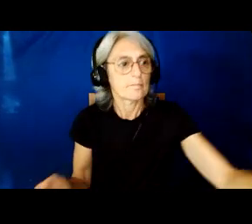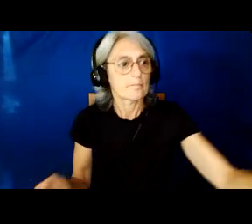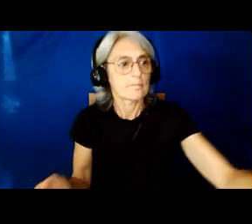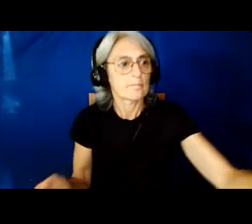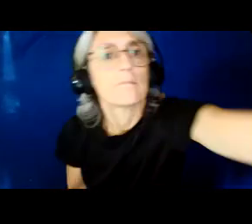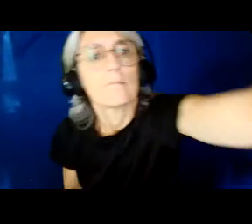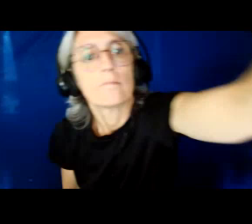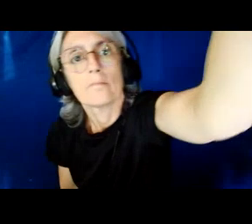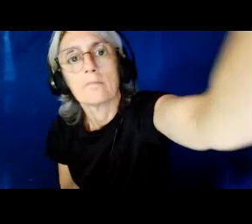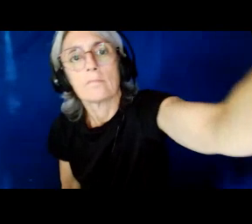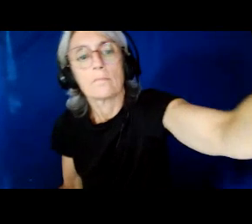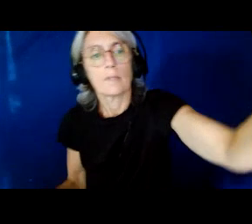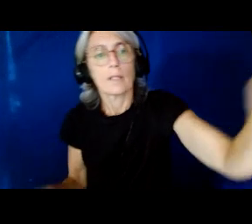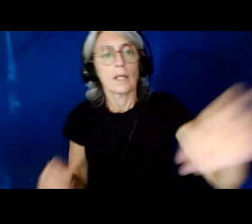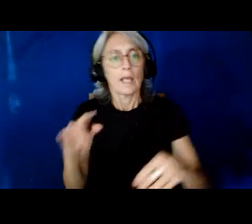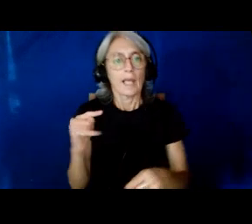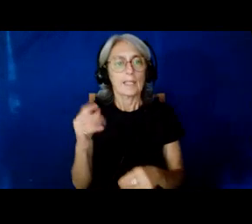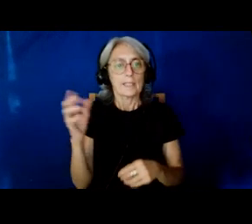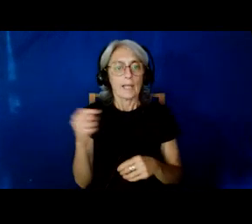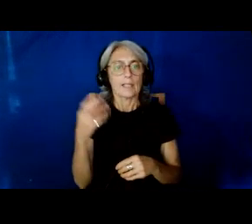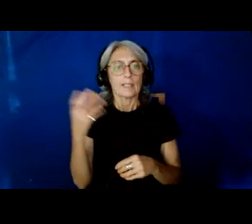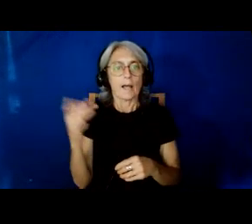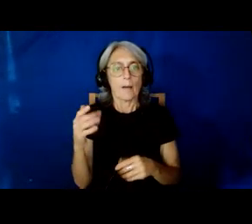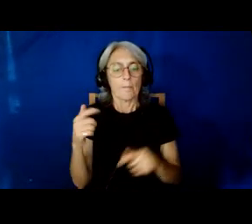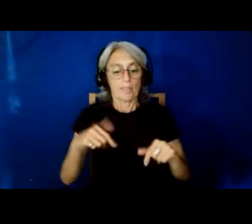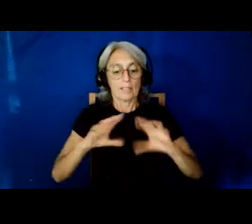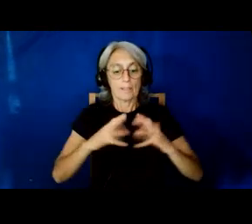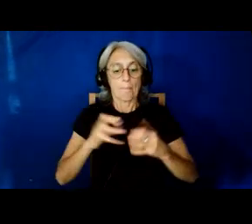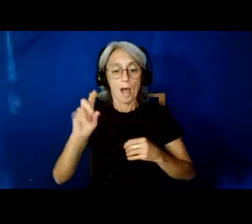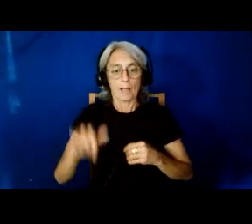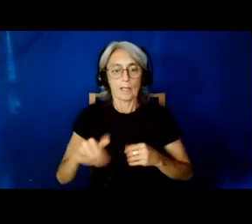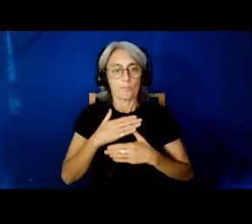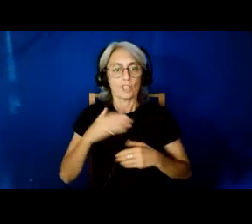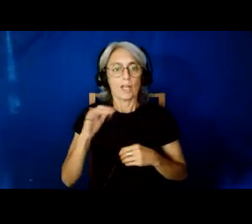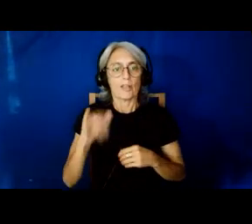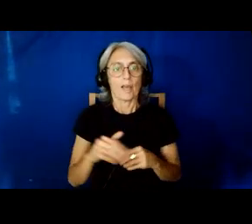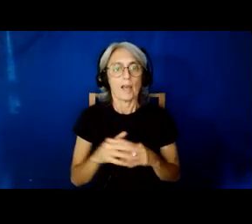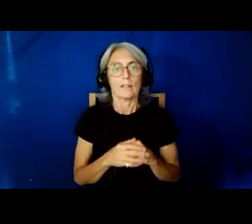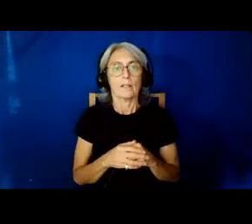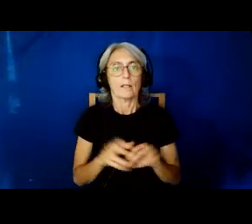much appreciated by this body. And we look forward to